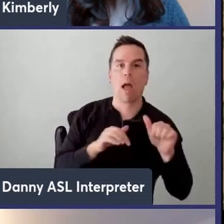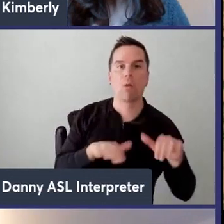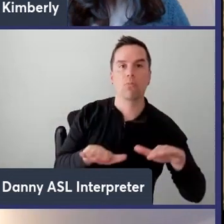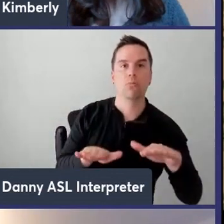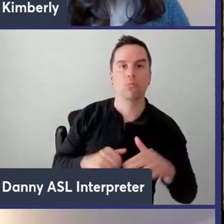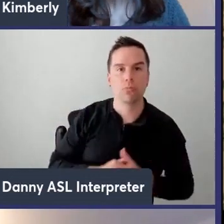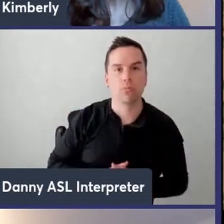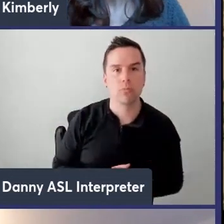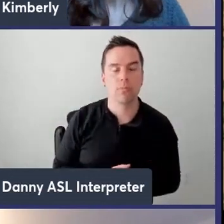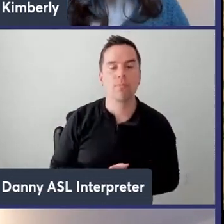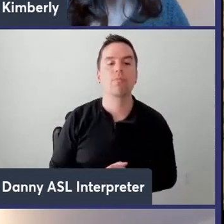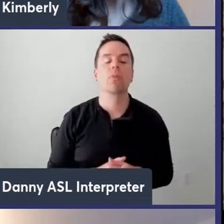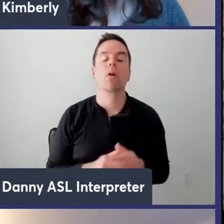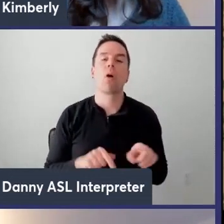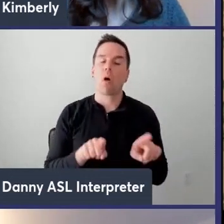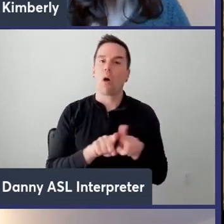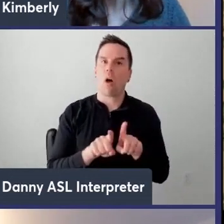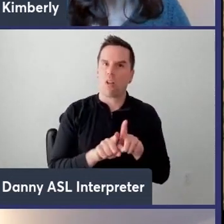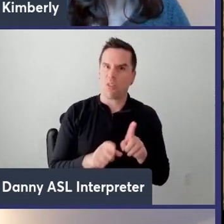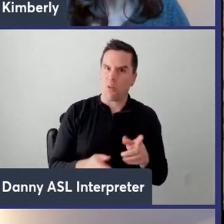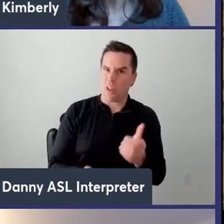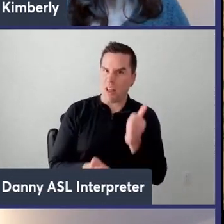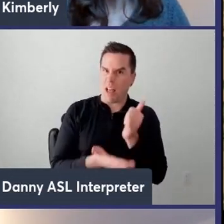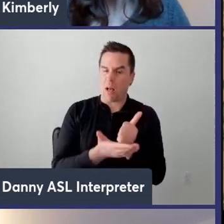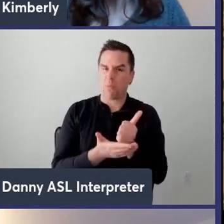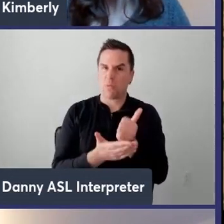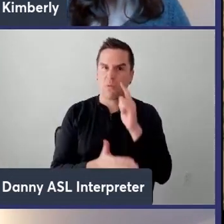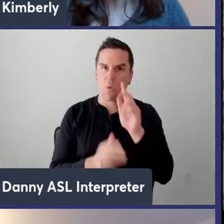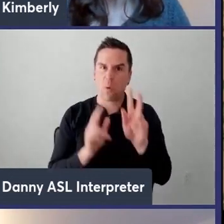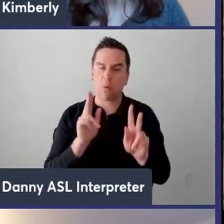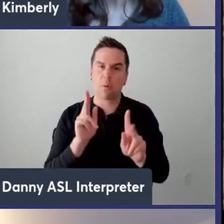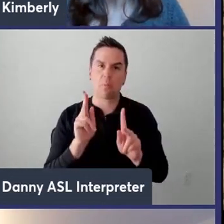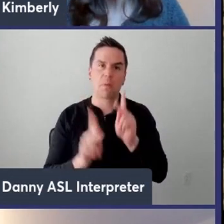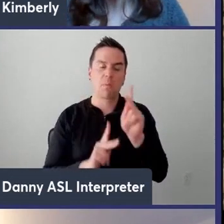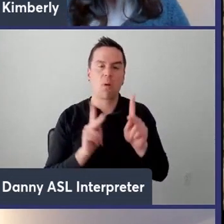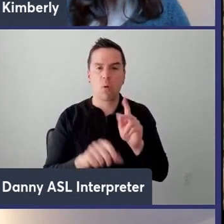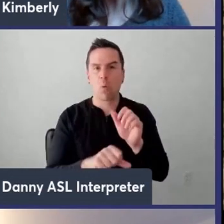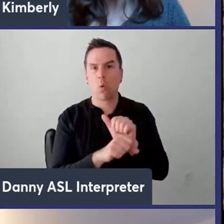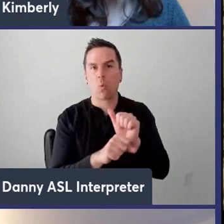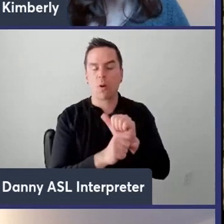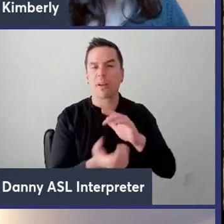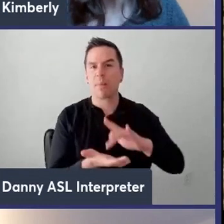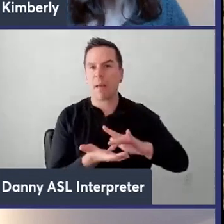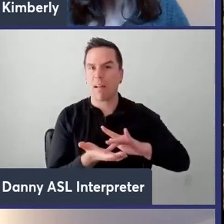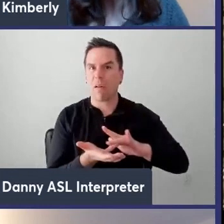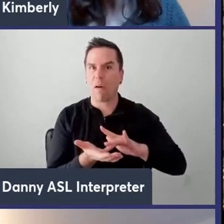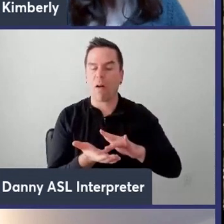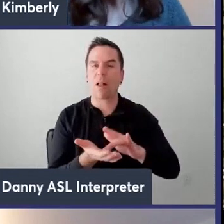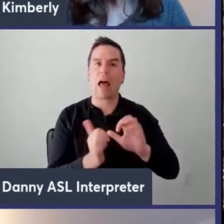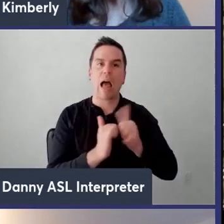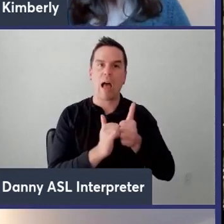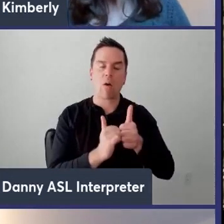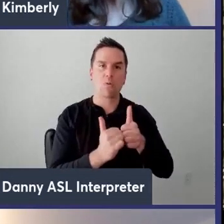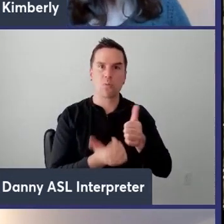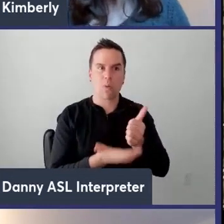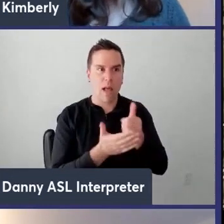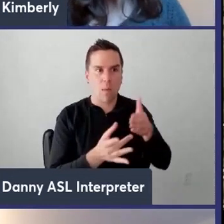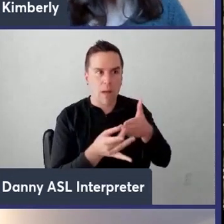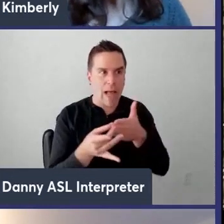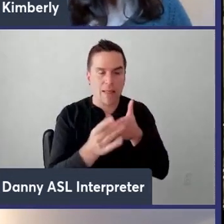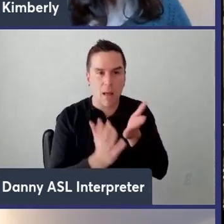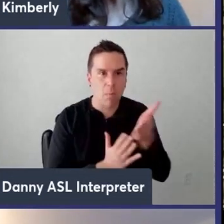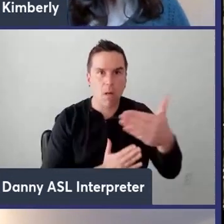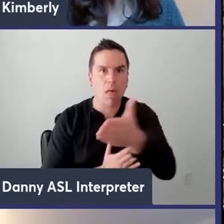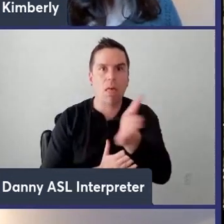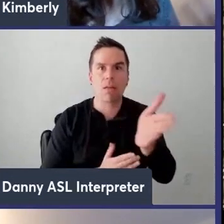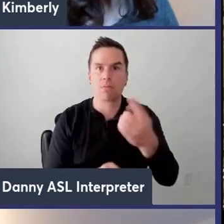medical facilities, routing them around obstructions. Absolutely correct. That's absolutely correct. A very good